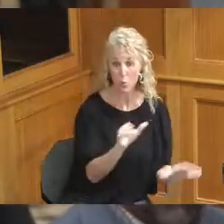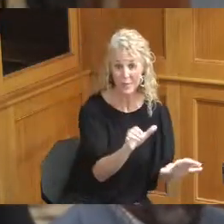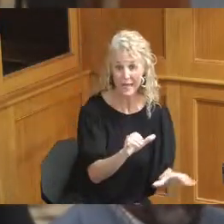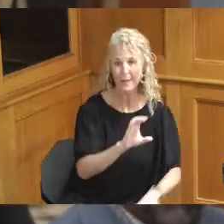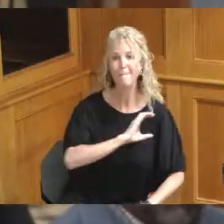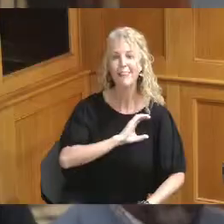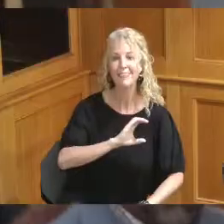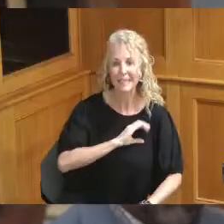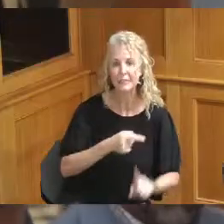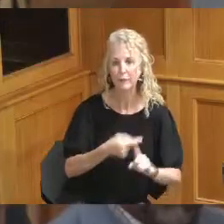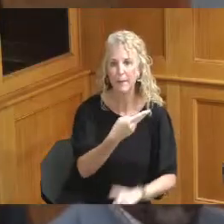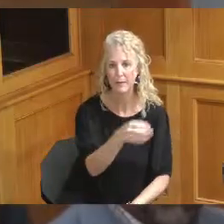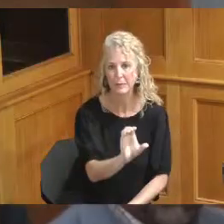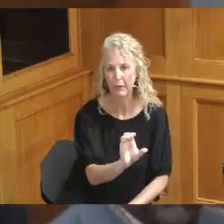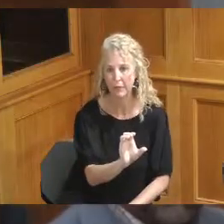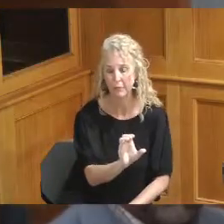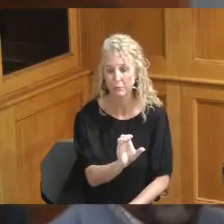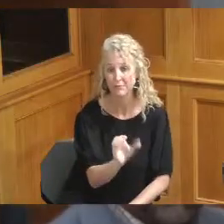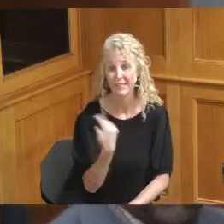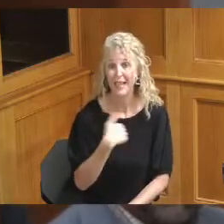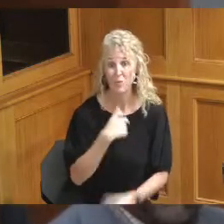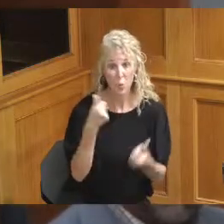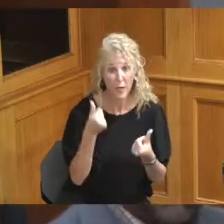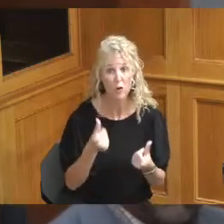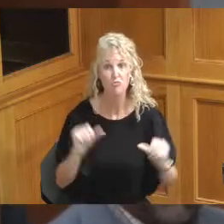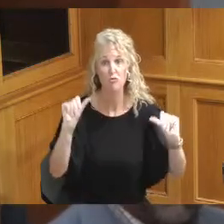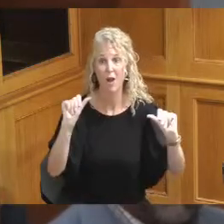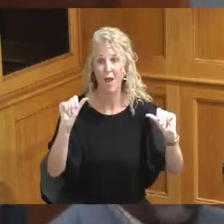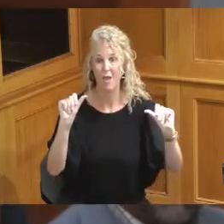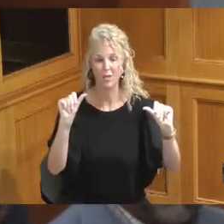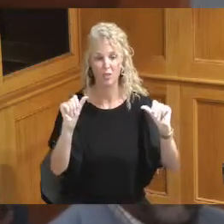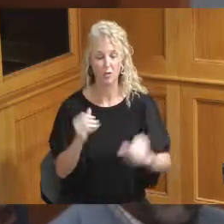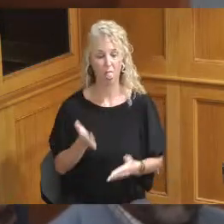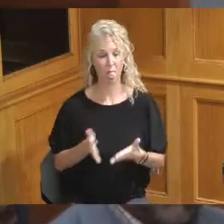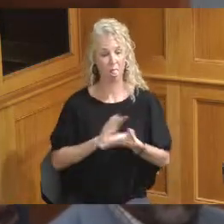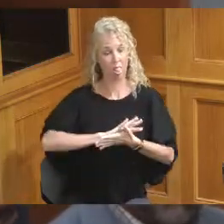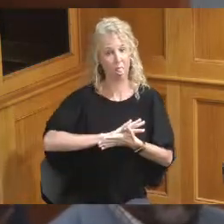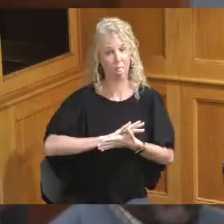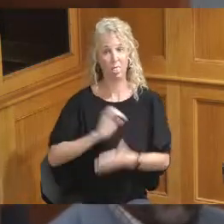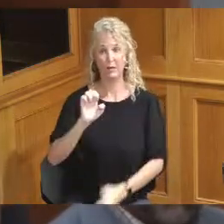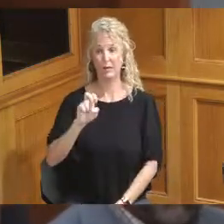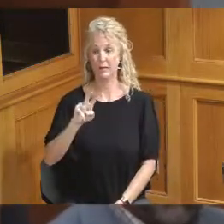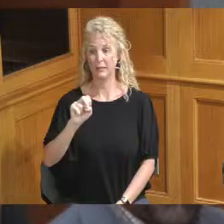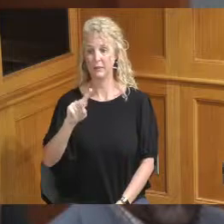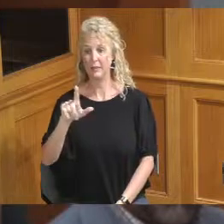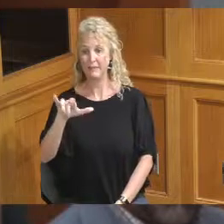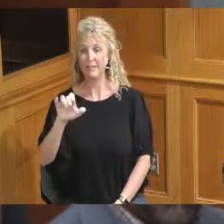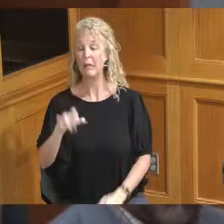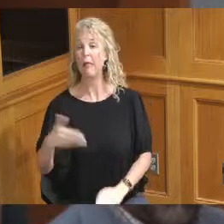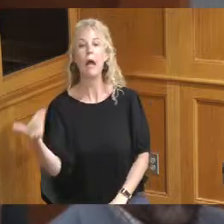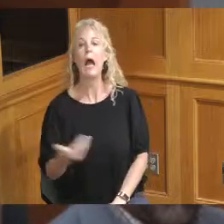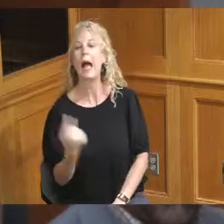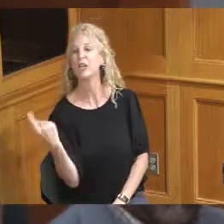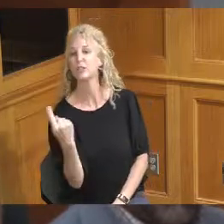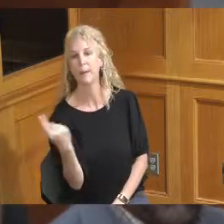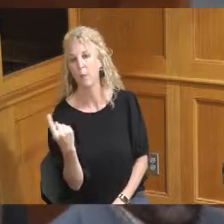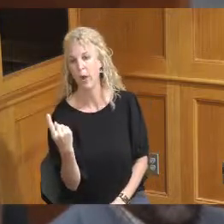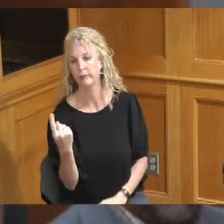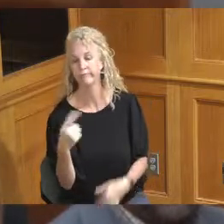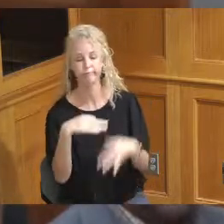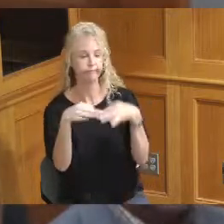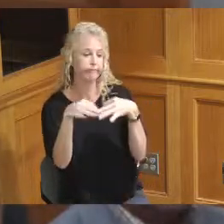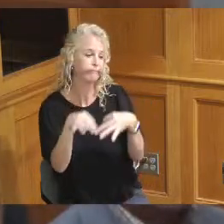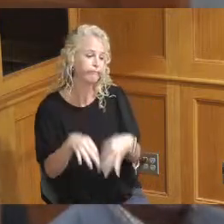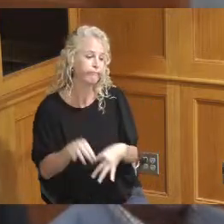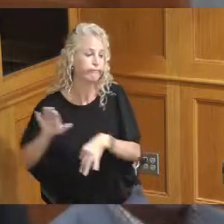in Hamilton County, and we are trying to miss it. Evendale spent a lot of money and hired somebody and defined the scope of